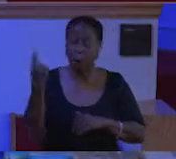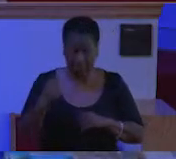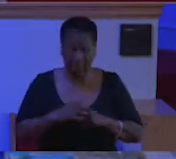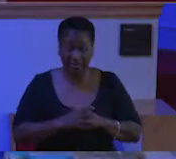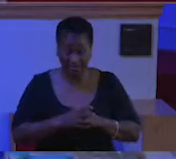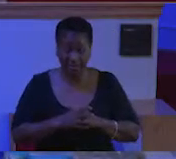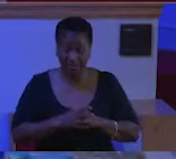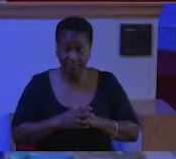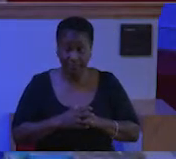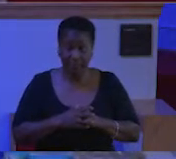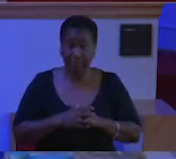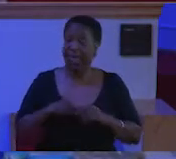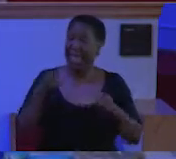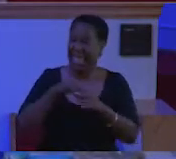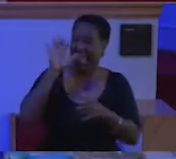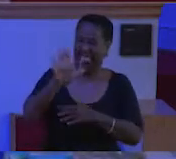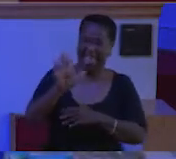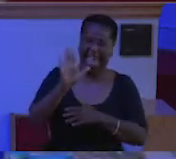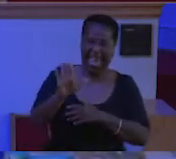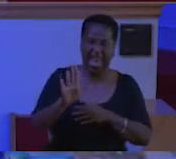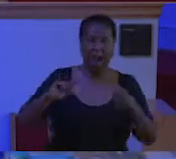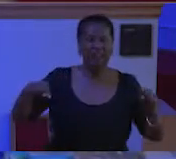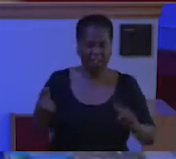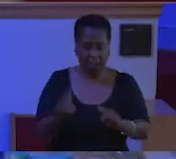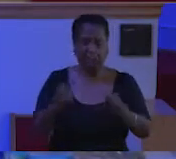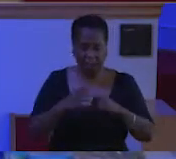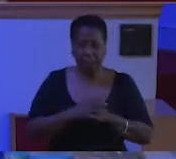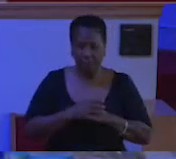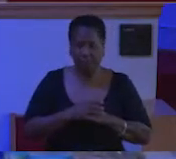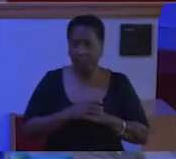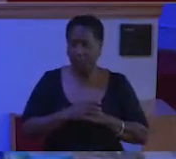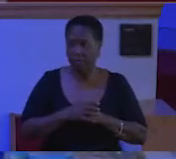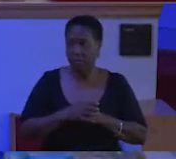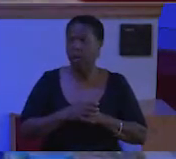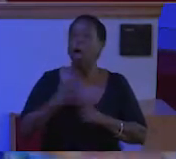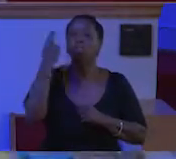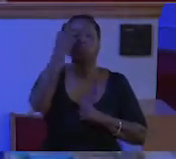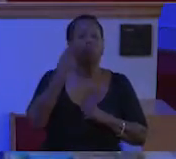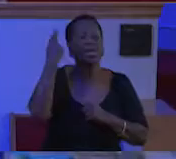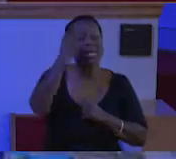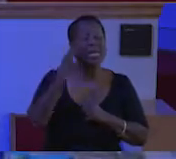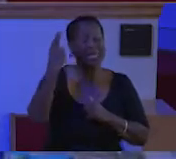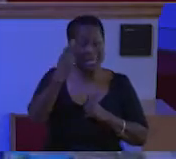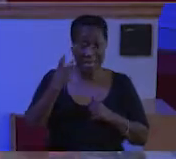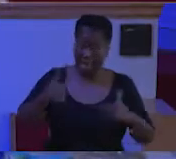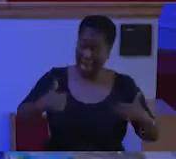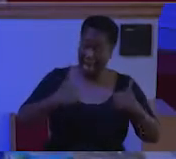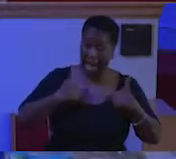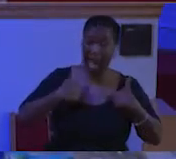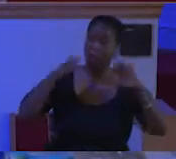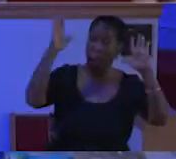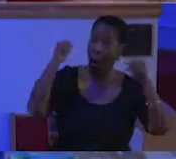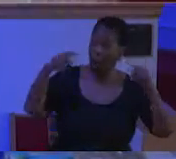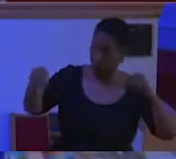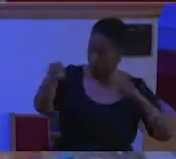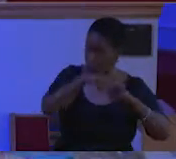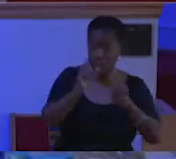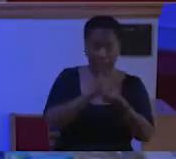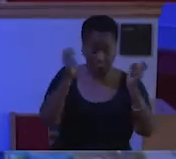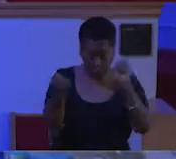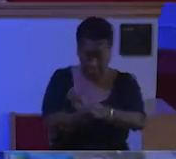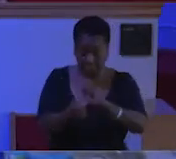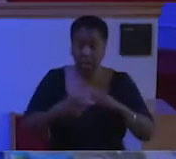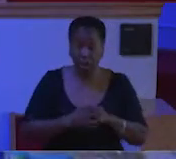else in their affliction. The reason, beloved, I got a hope that you can